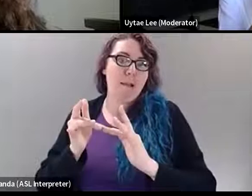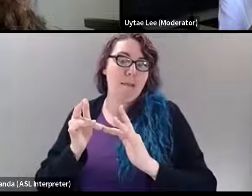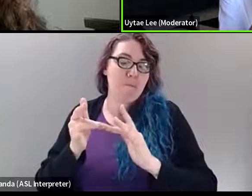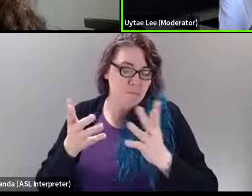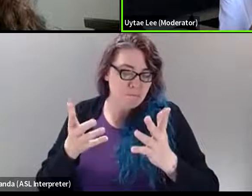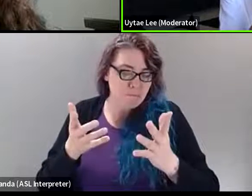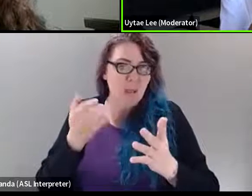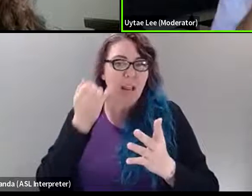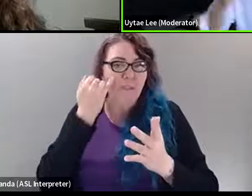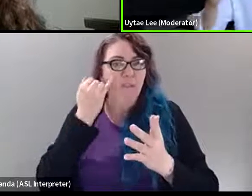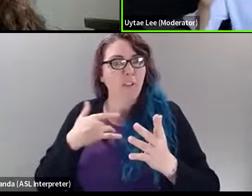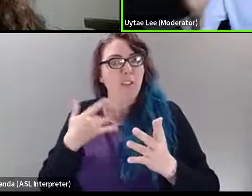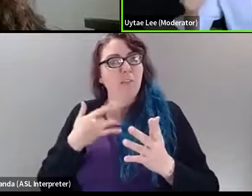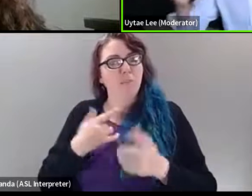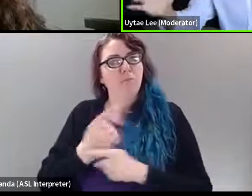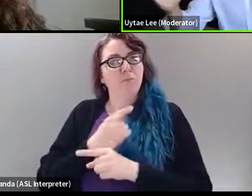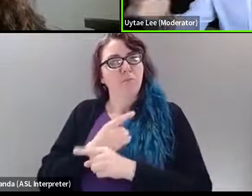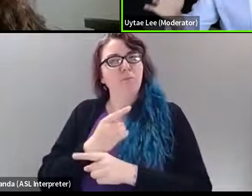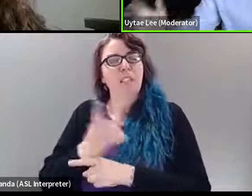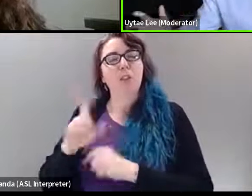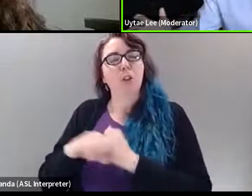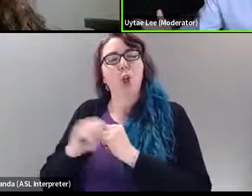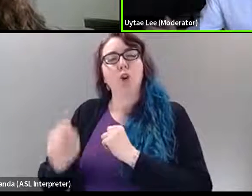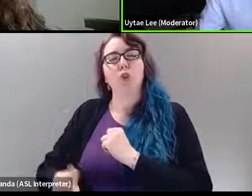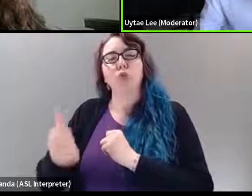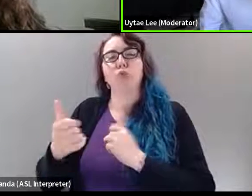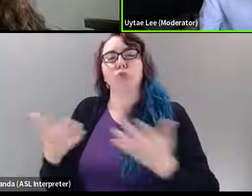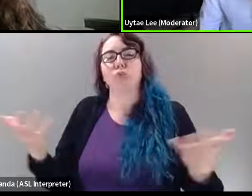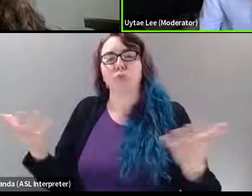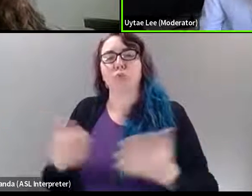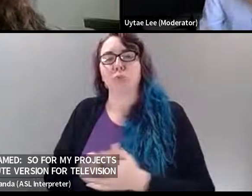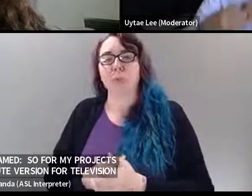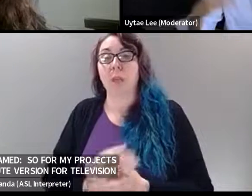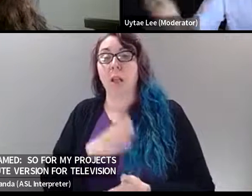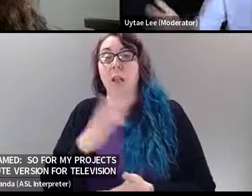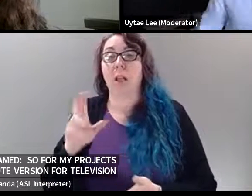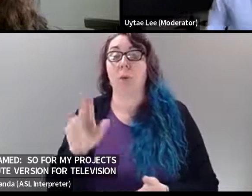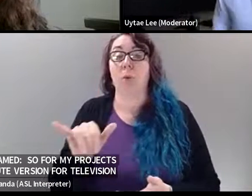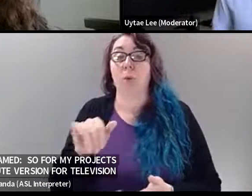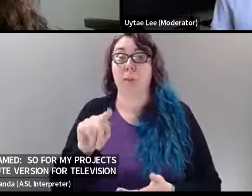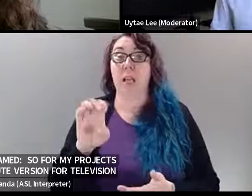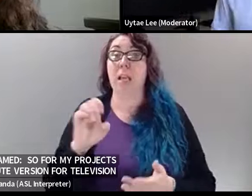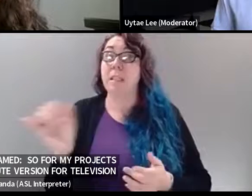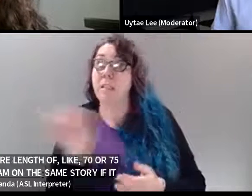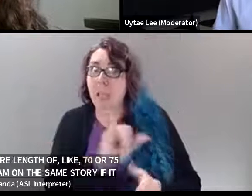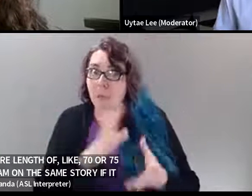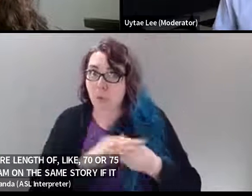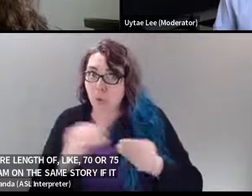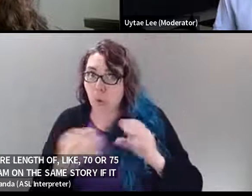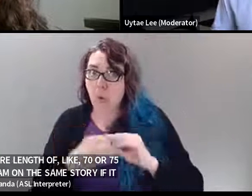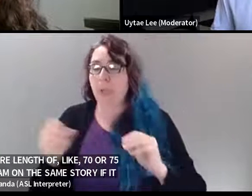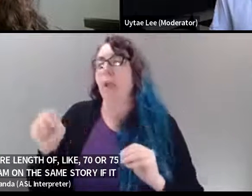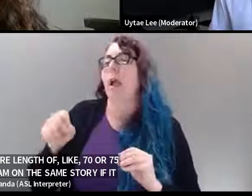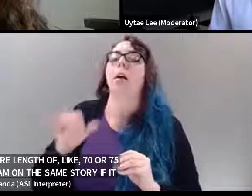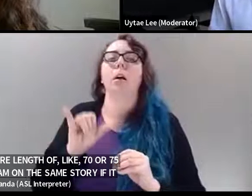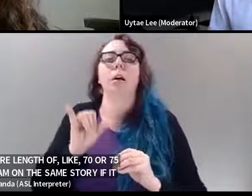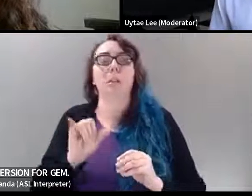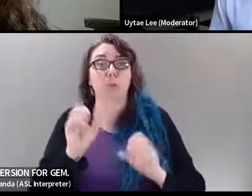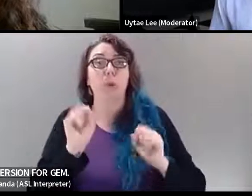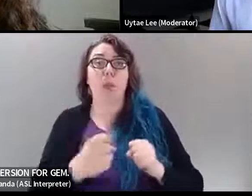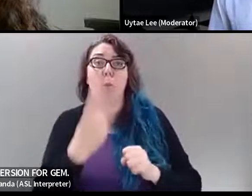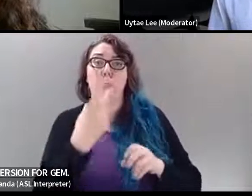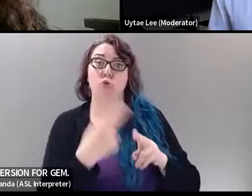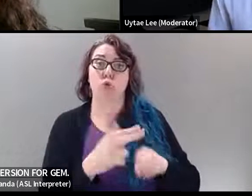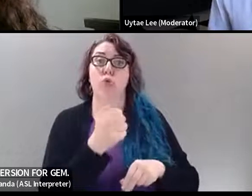GEM. So there can be two sort of different cuts of the same story, yes, just depending on the channel it's being posted in.